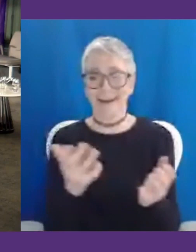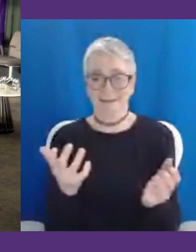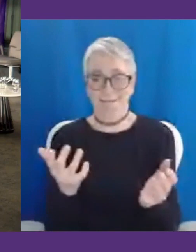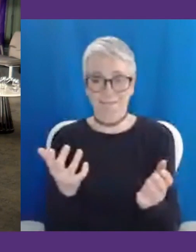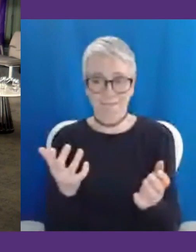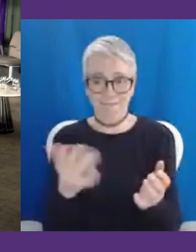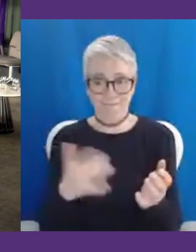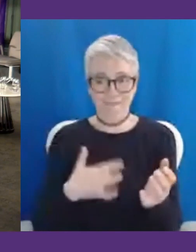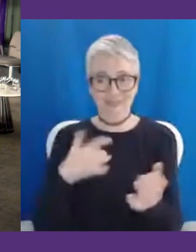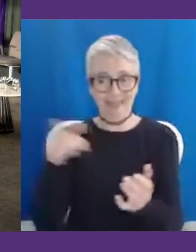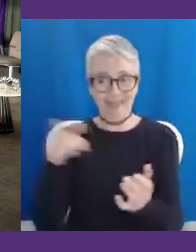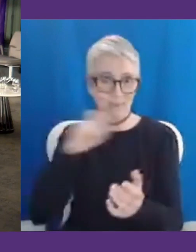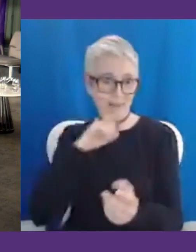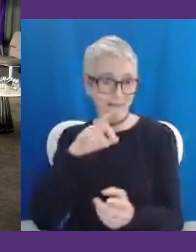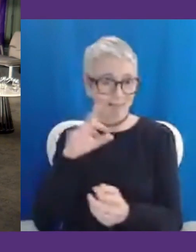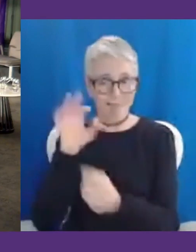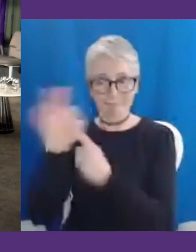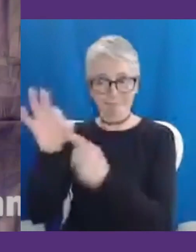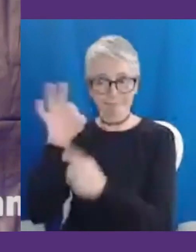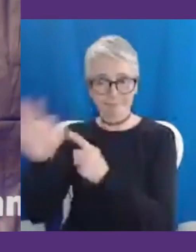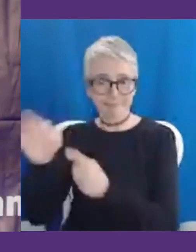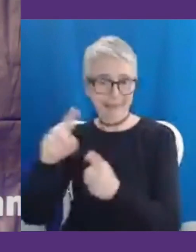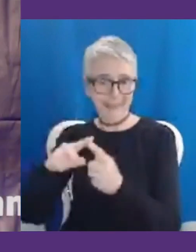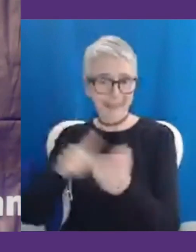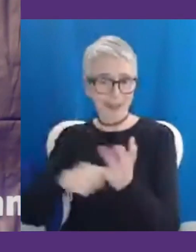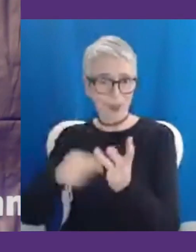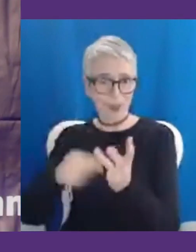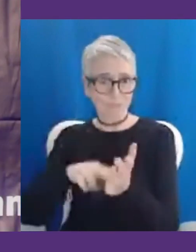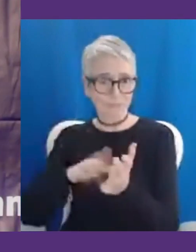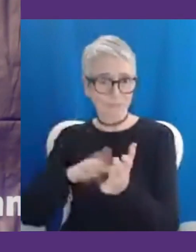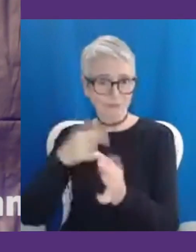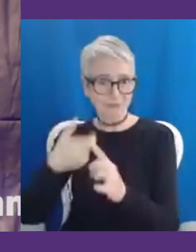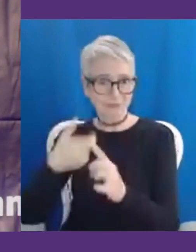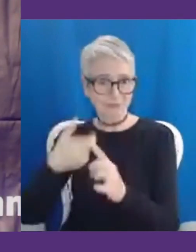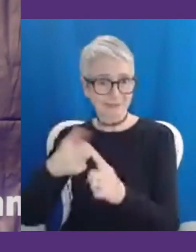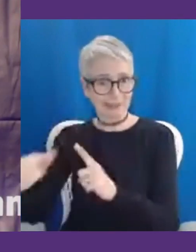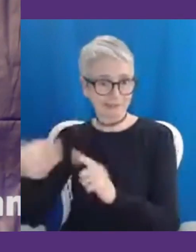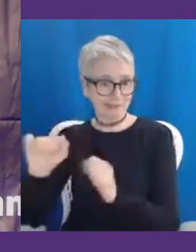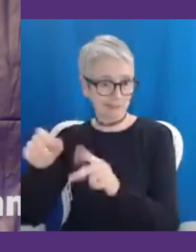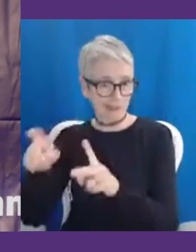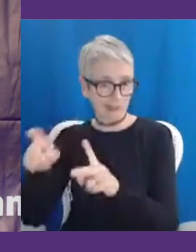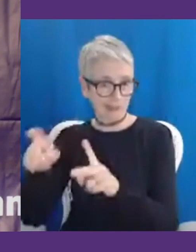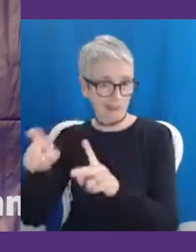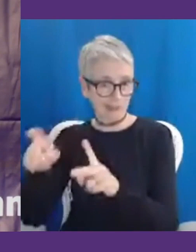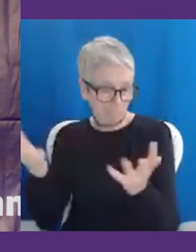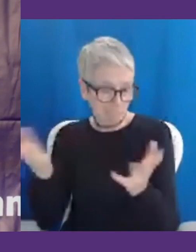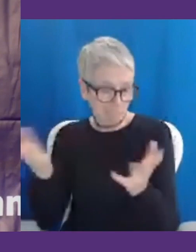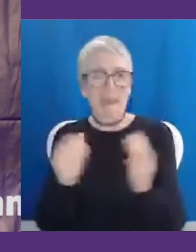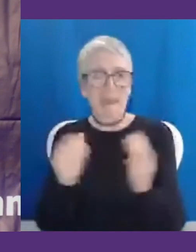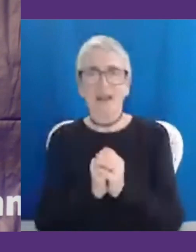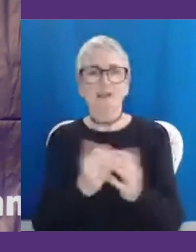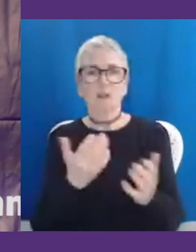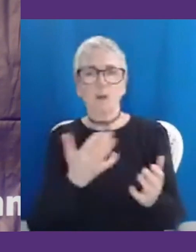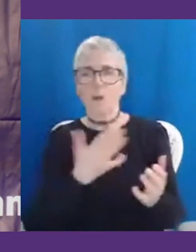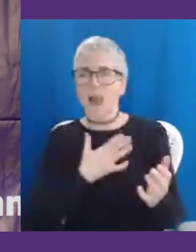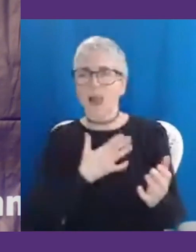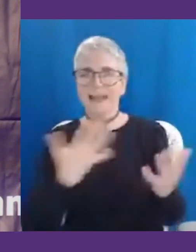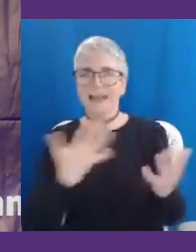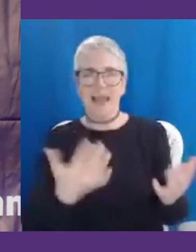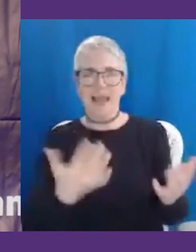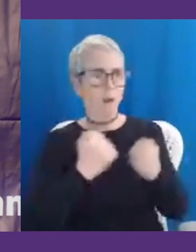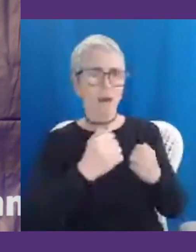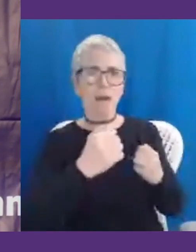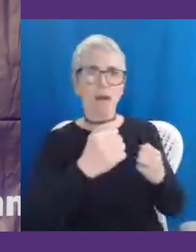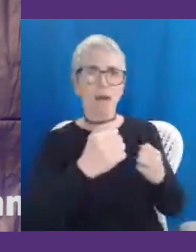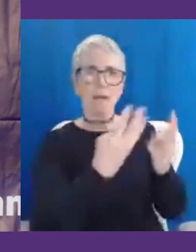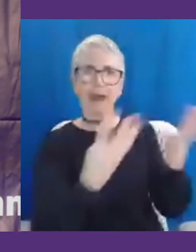way. So next part, I'd like our panel to join us up on the stage. They're all sitting here, I think. I've got a spotlight in my